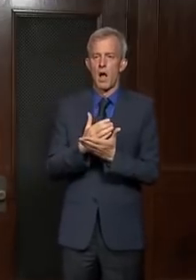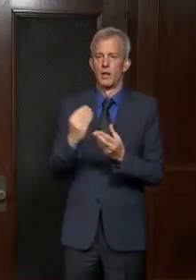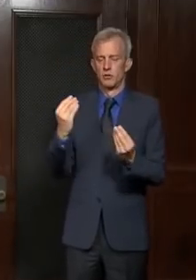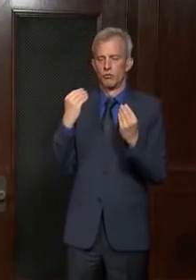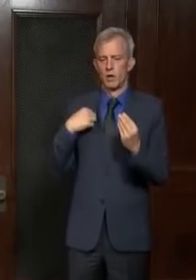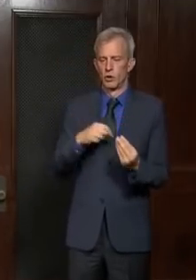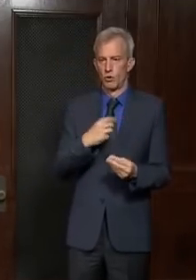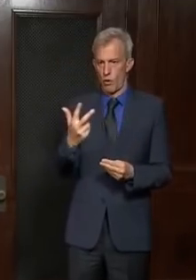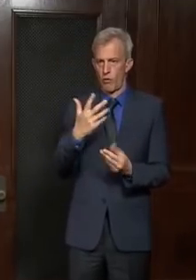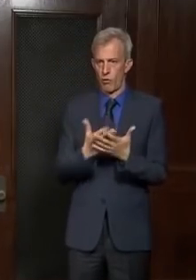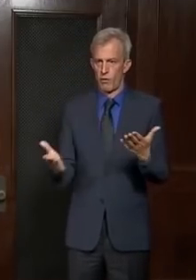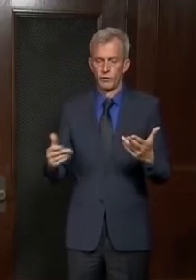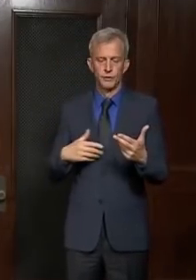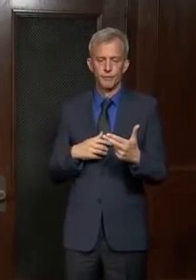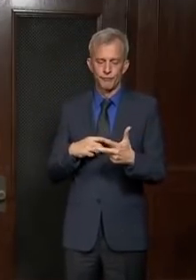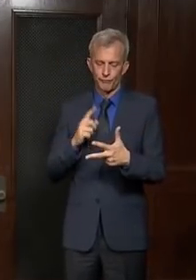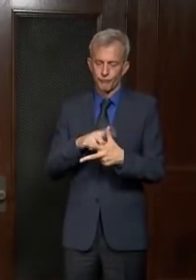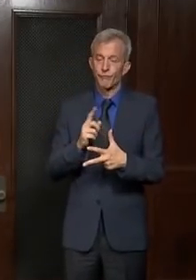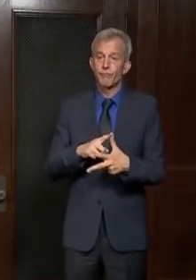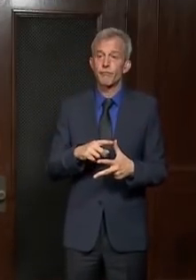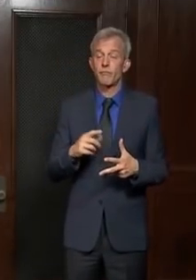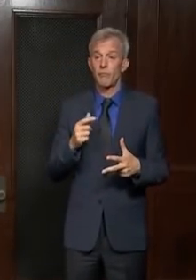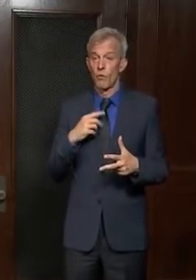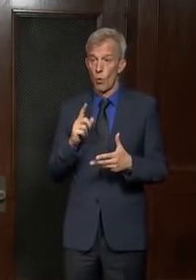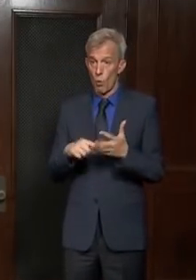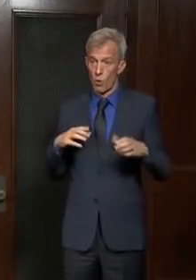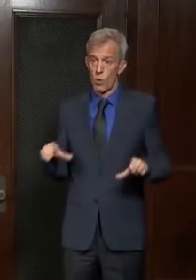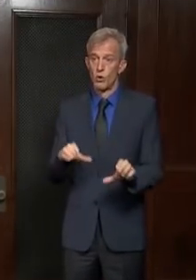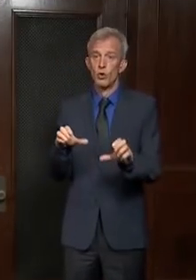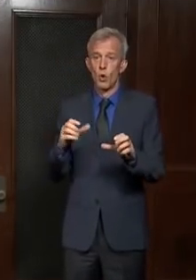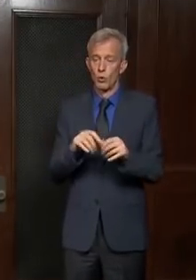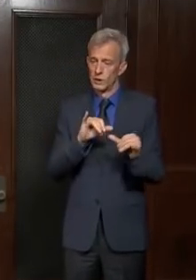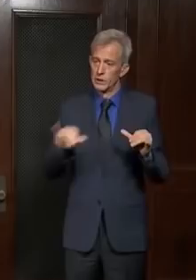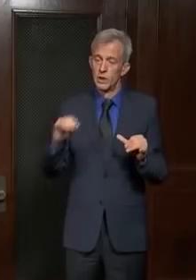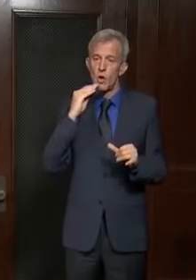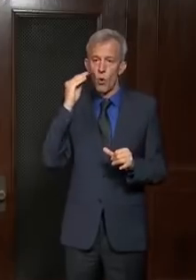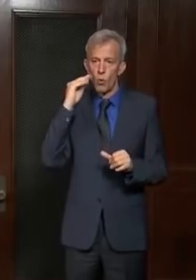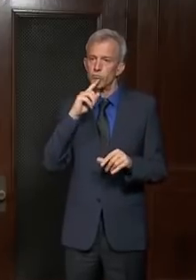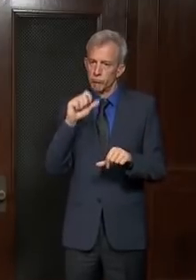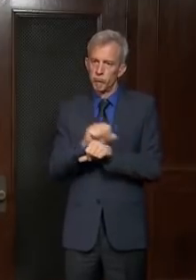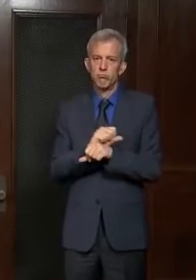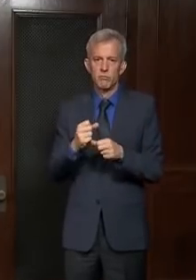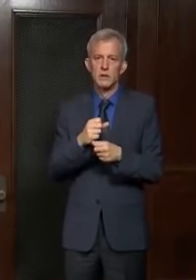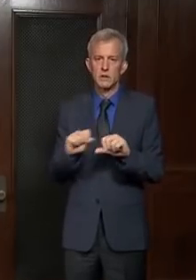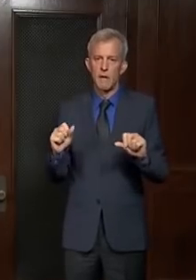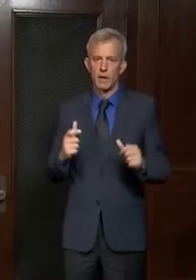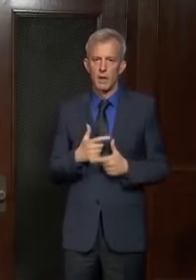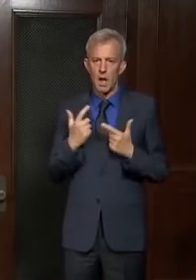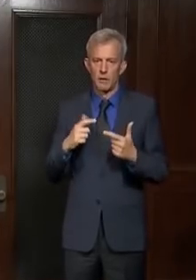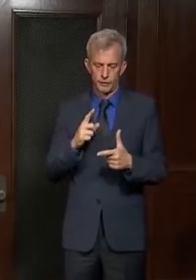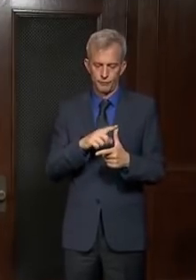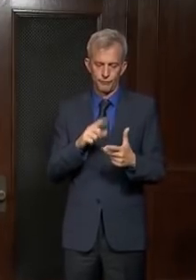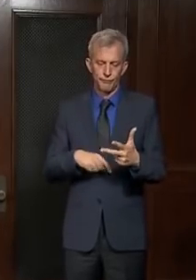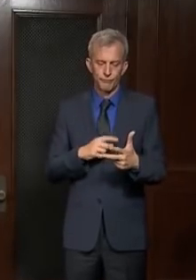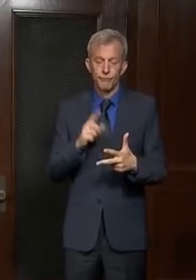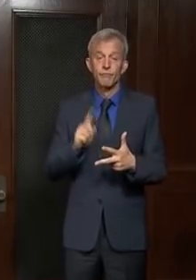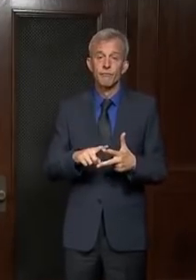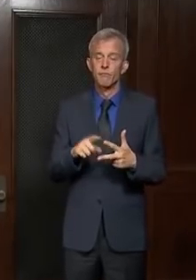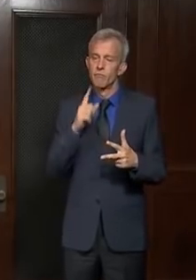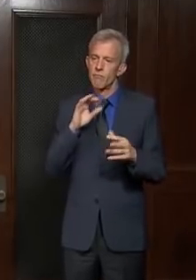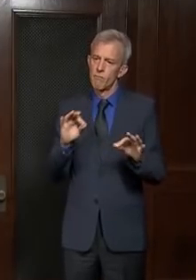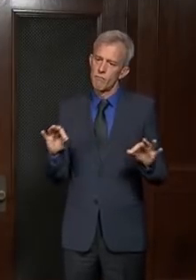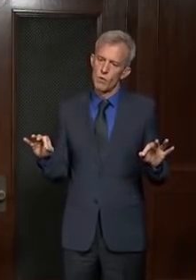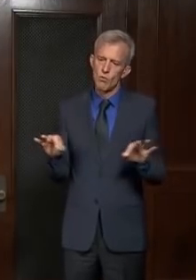that we're taking right now to flatten the curve, to do this work, is saving lives. Second, it's critical to be able to relax